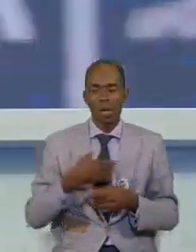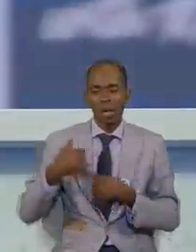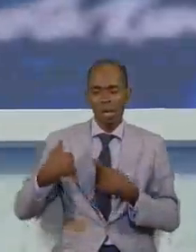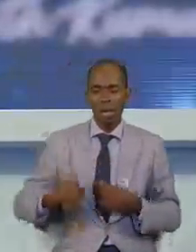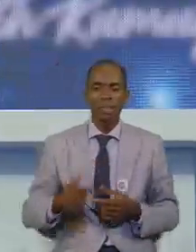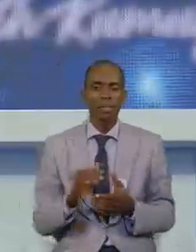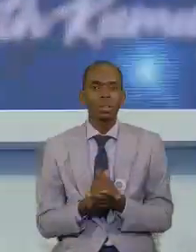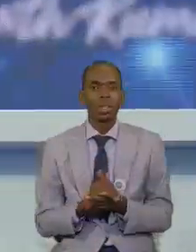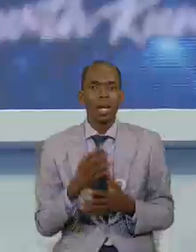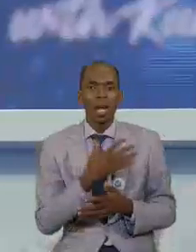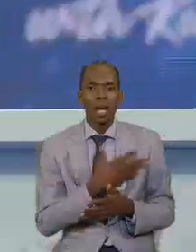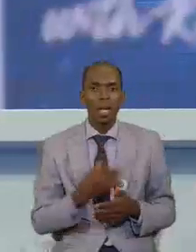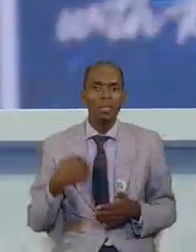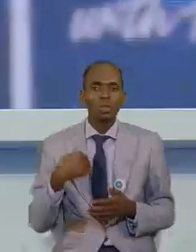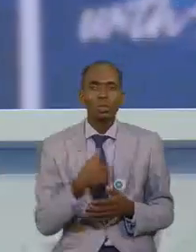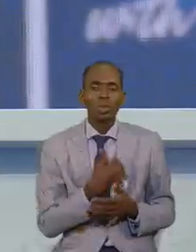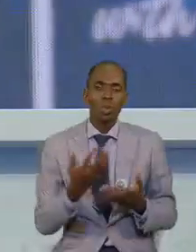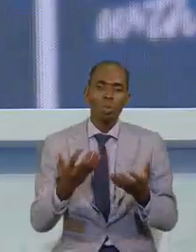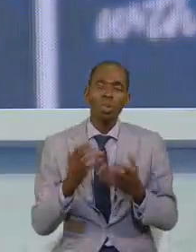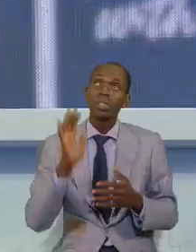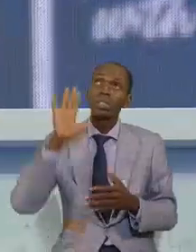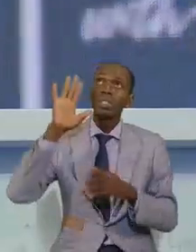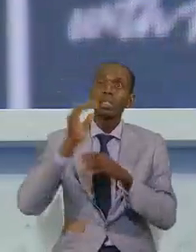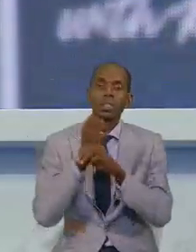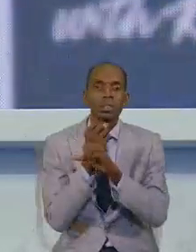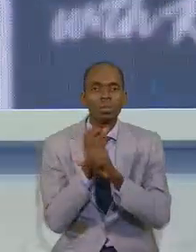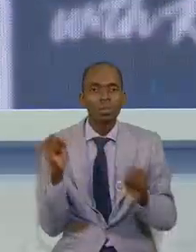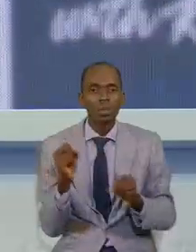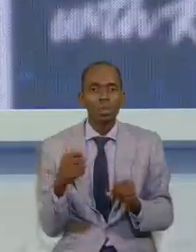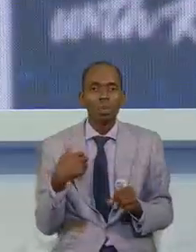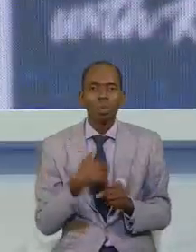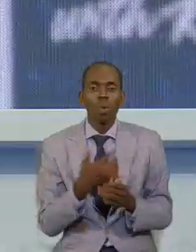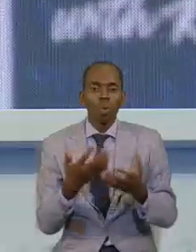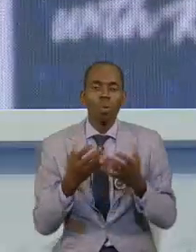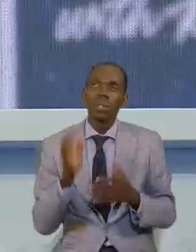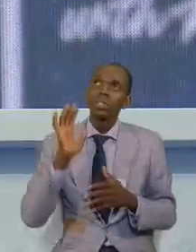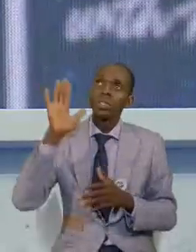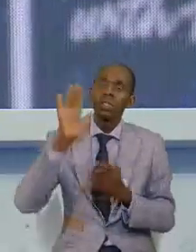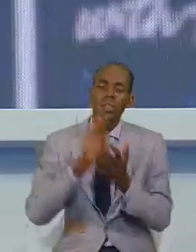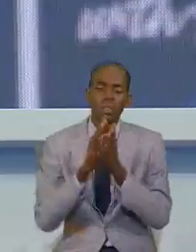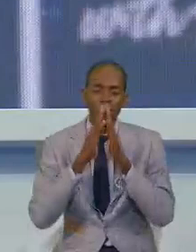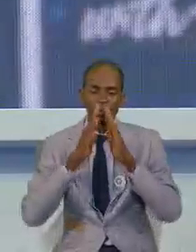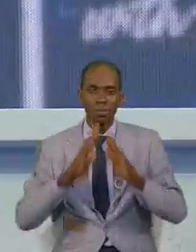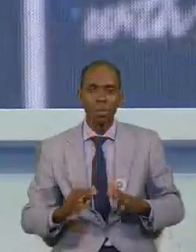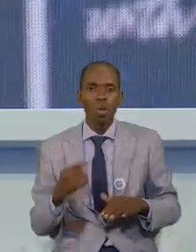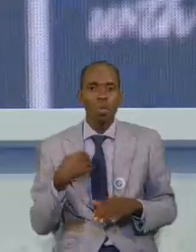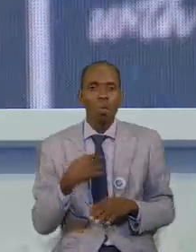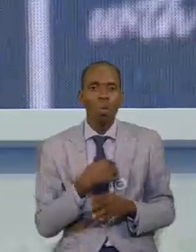We want His salvation. We want His peace. We want His